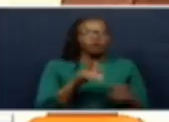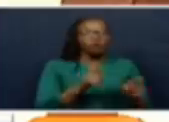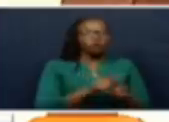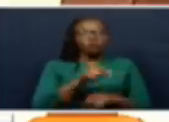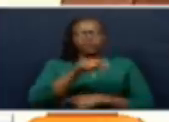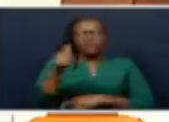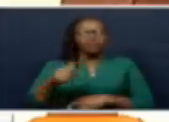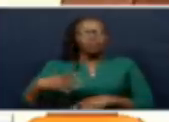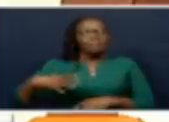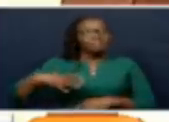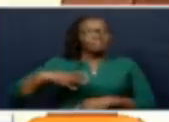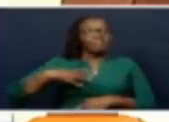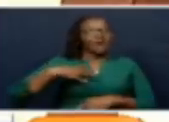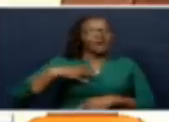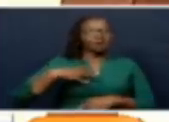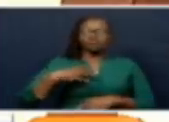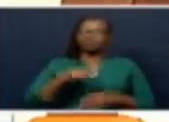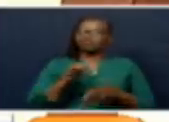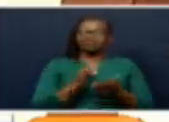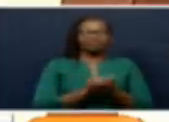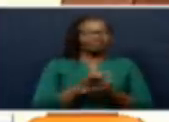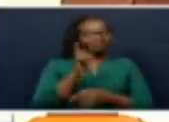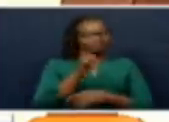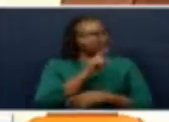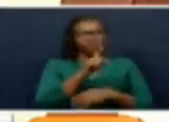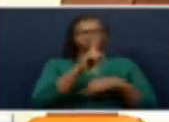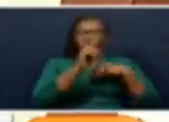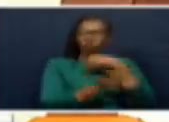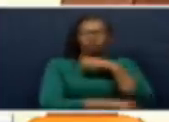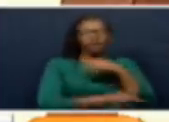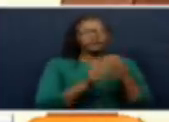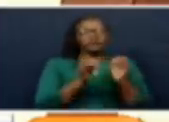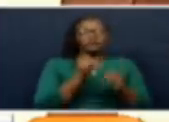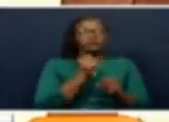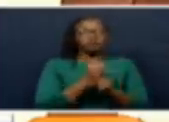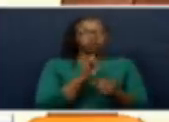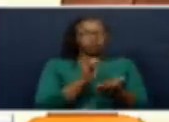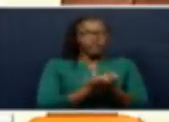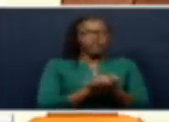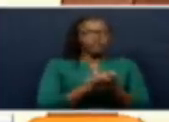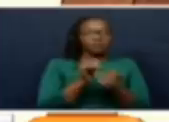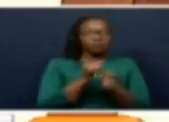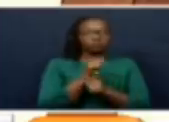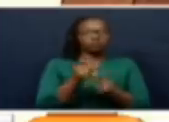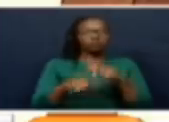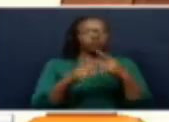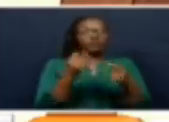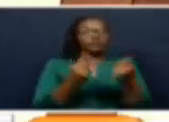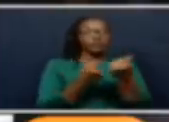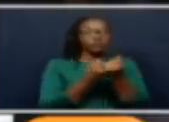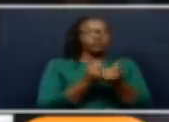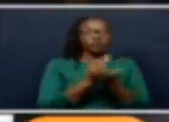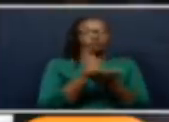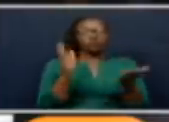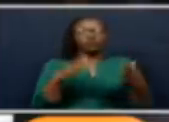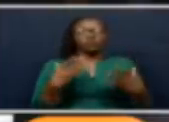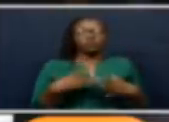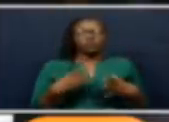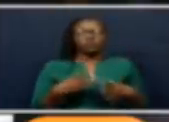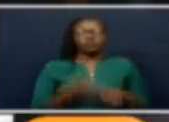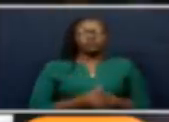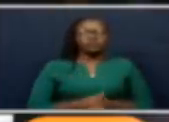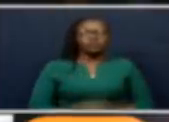worst that somebody can do. Yeah. And expect to win the support of the majority. But maybe you know, every first